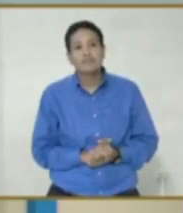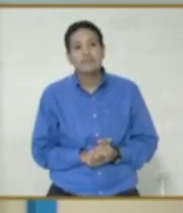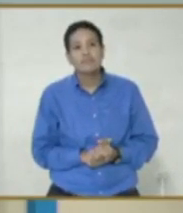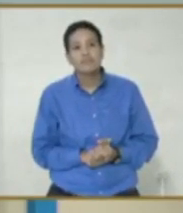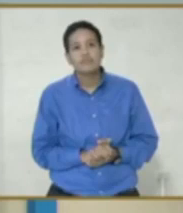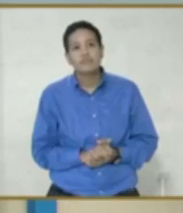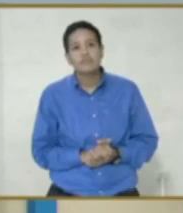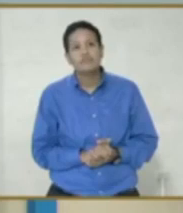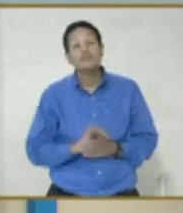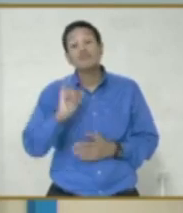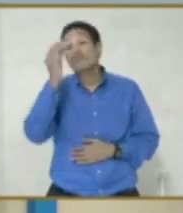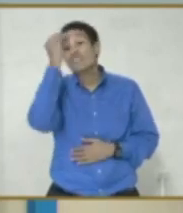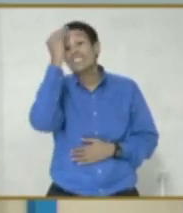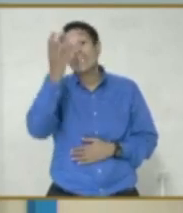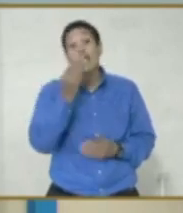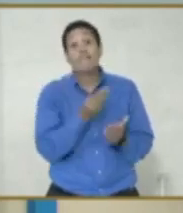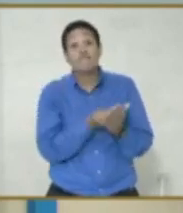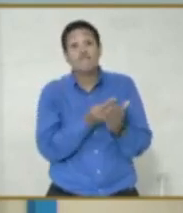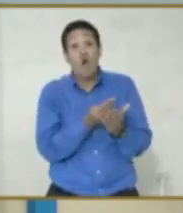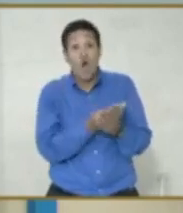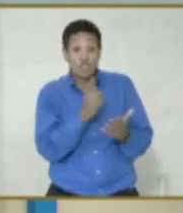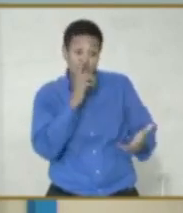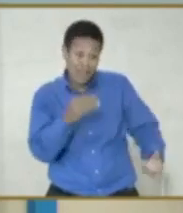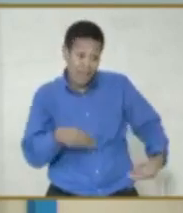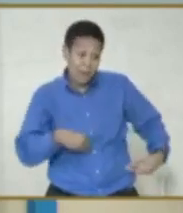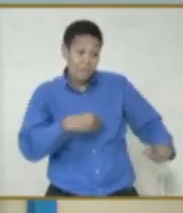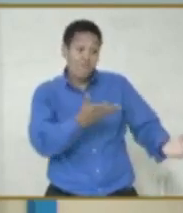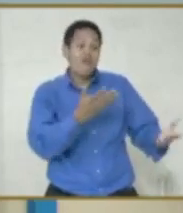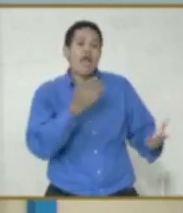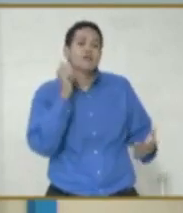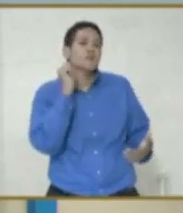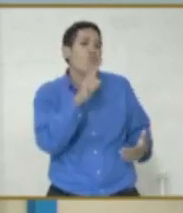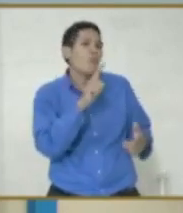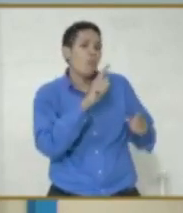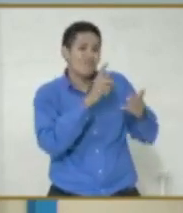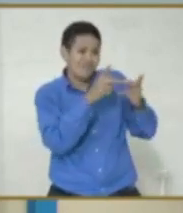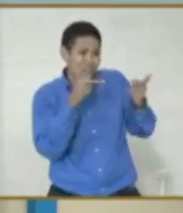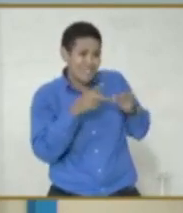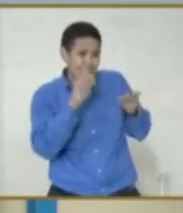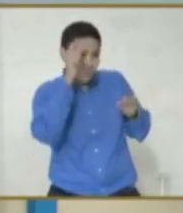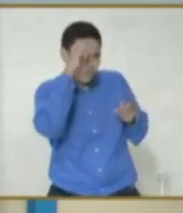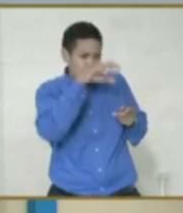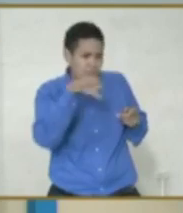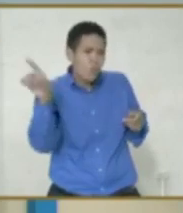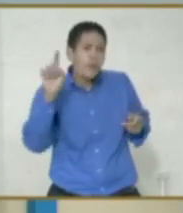to all the infirmaries to erect what we call isolation